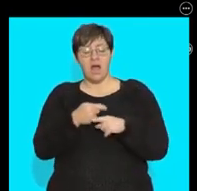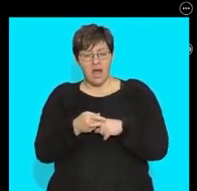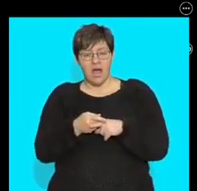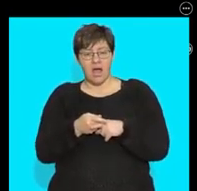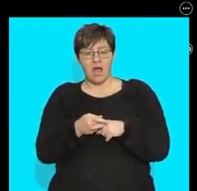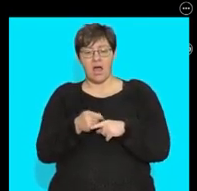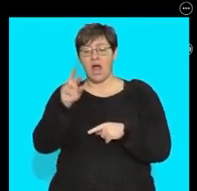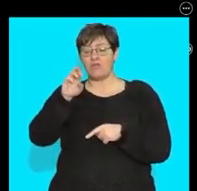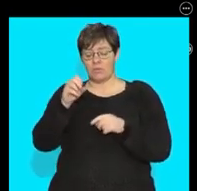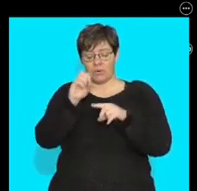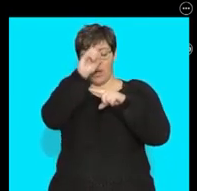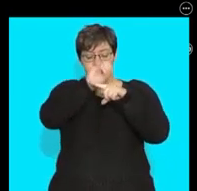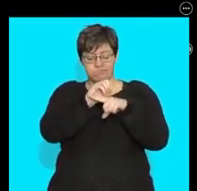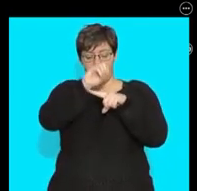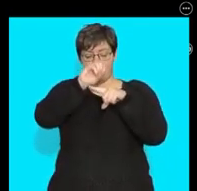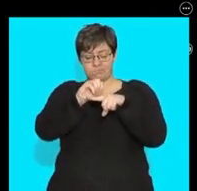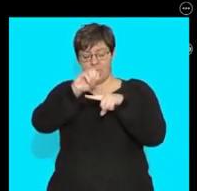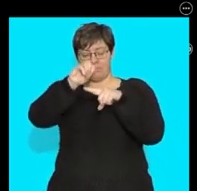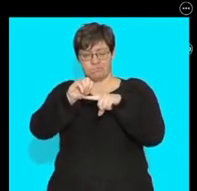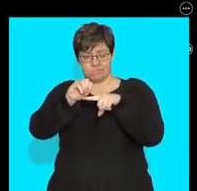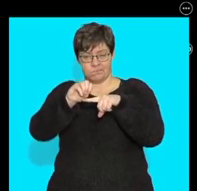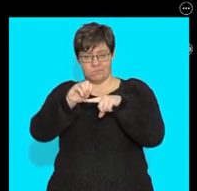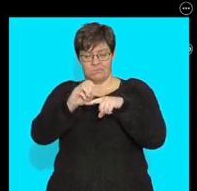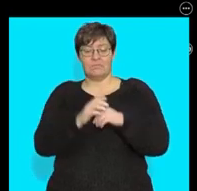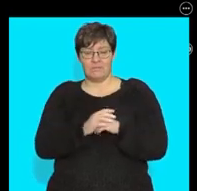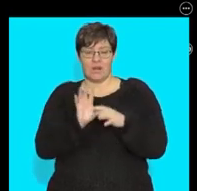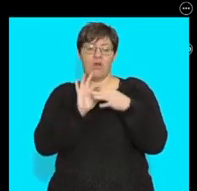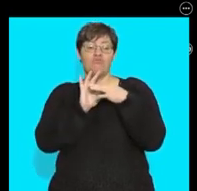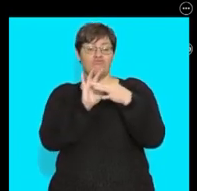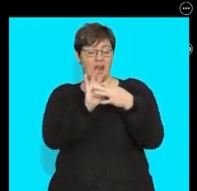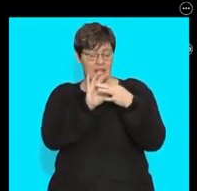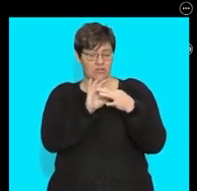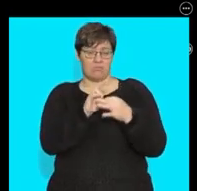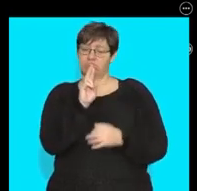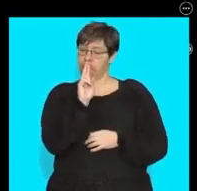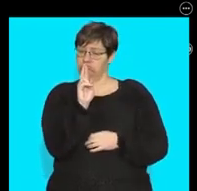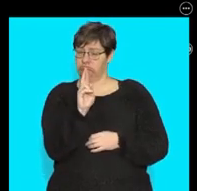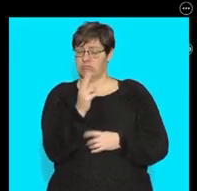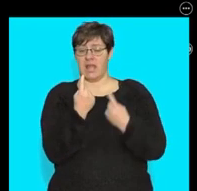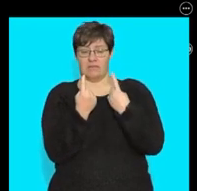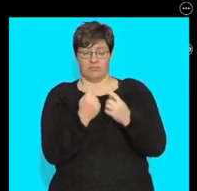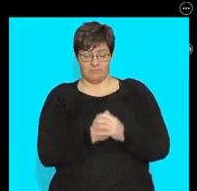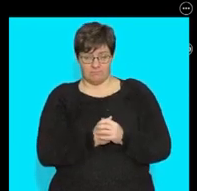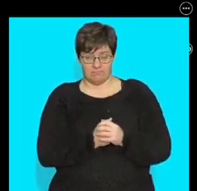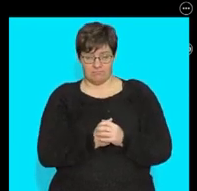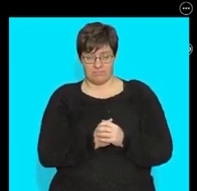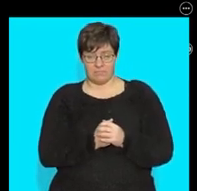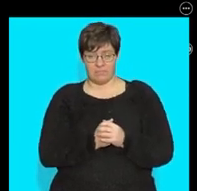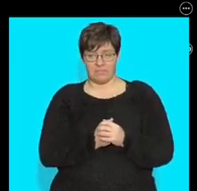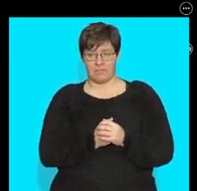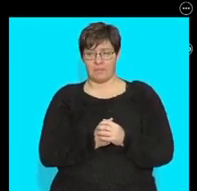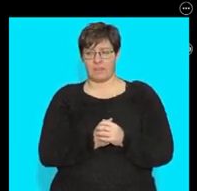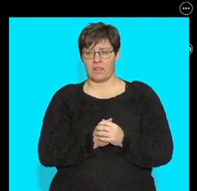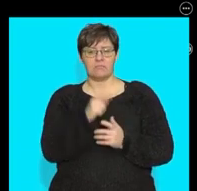can sit on them, and you're going to see they have quite a close relationship with each other.